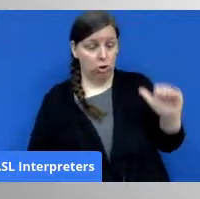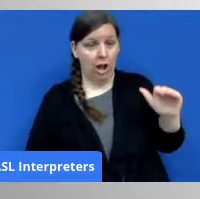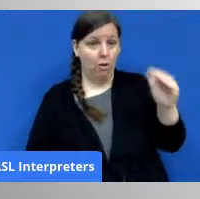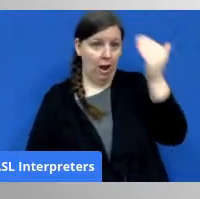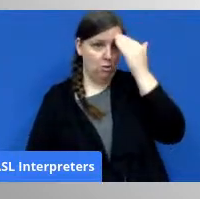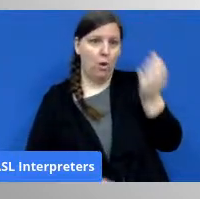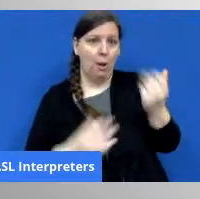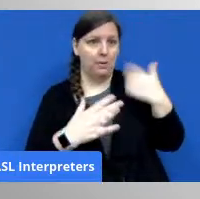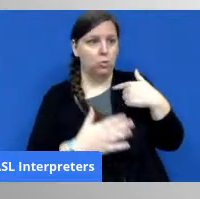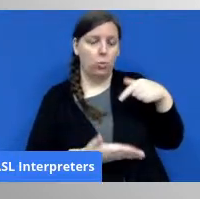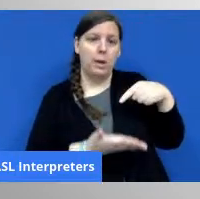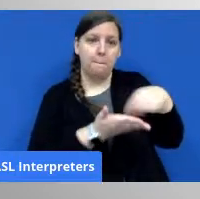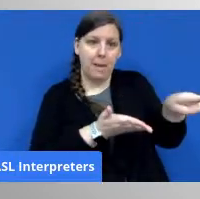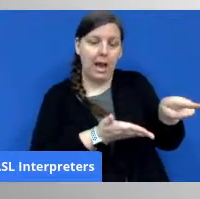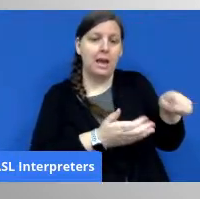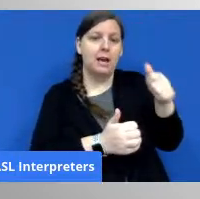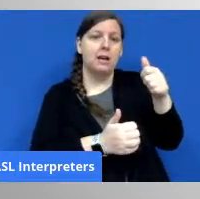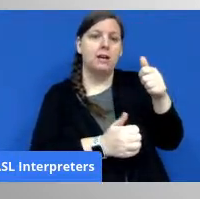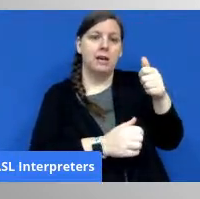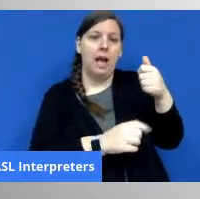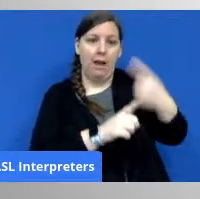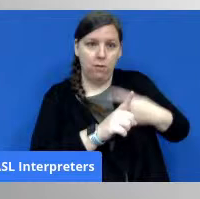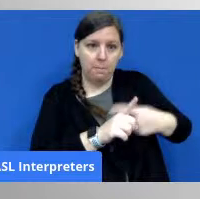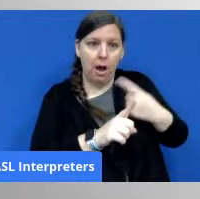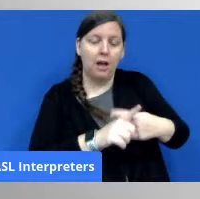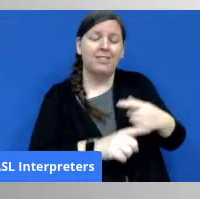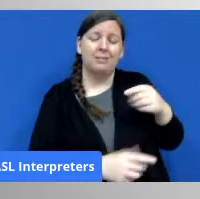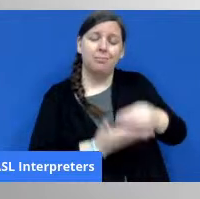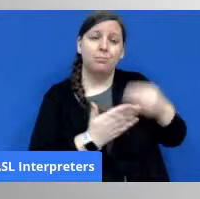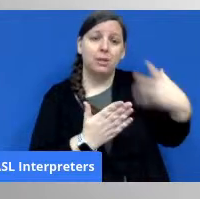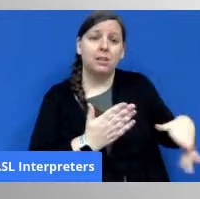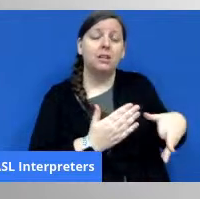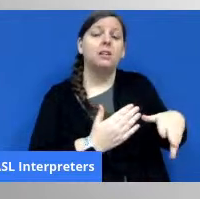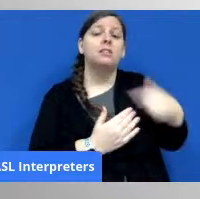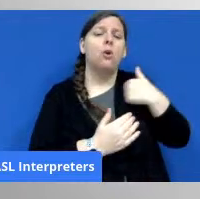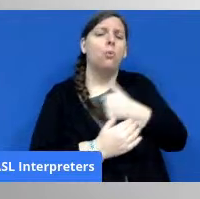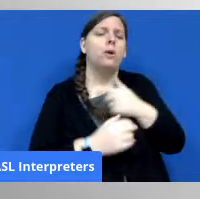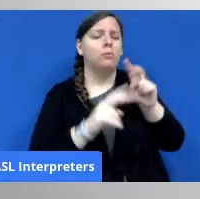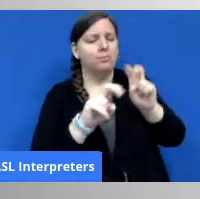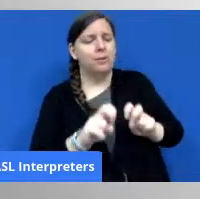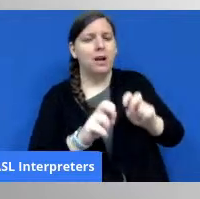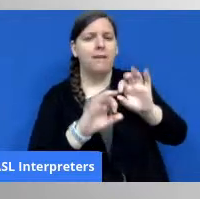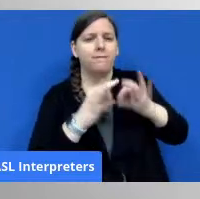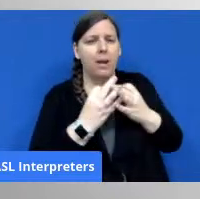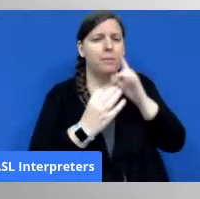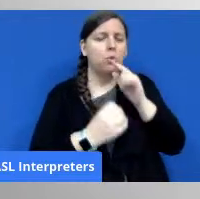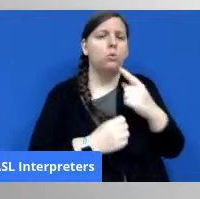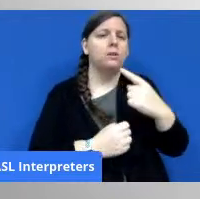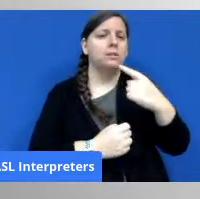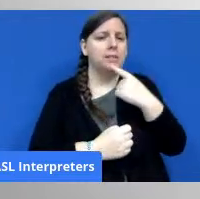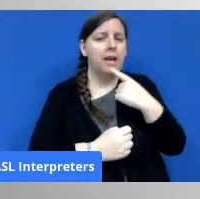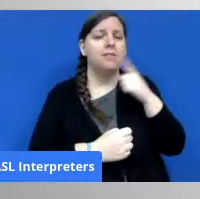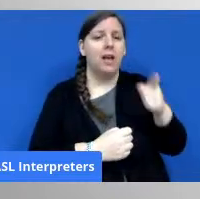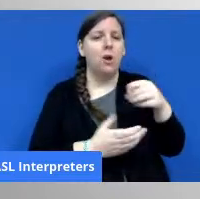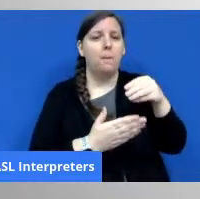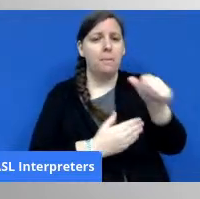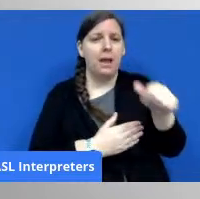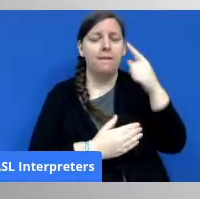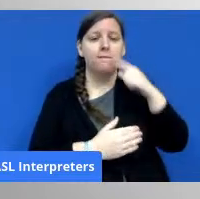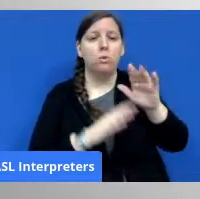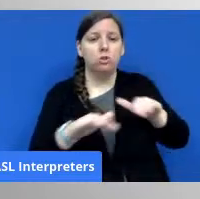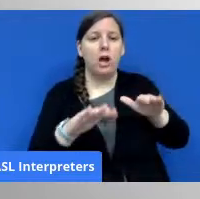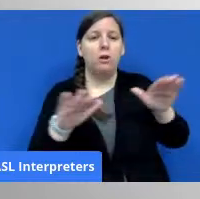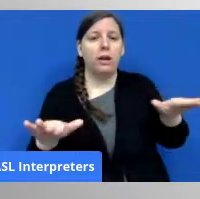look at, among those families who indicated that they are paying for childcare, what on average are families spending?